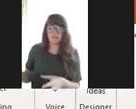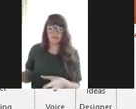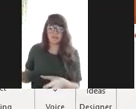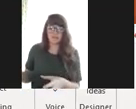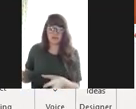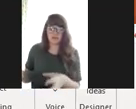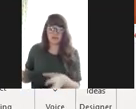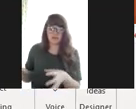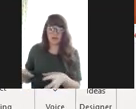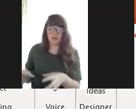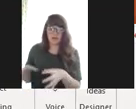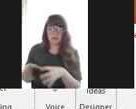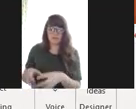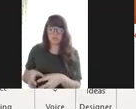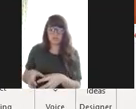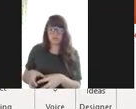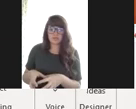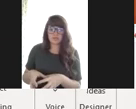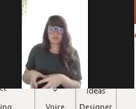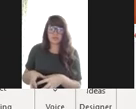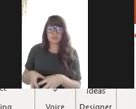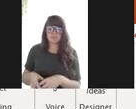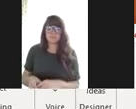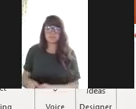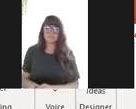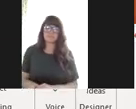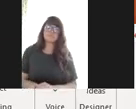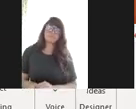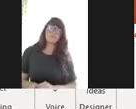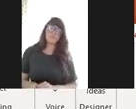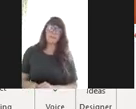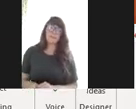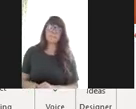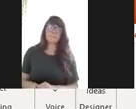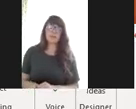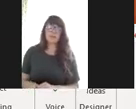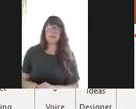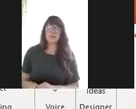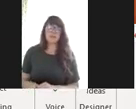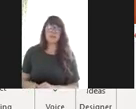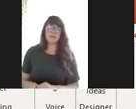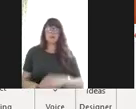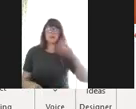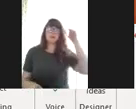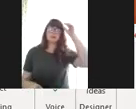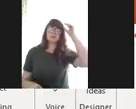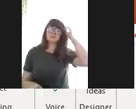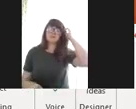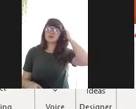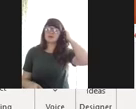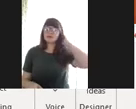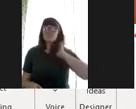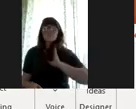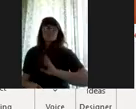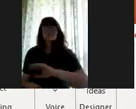with you before. Well, you can go in, a little bit. You can go into a little bit if you want. Like I said, you got free reign. Just